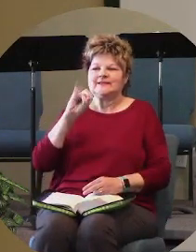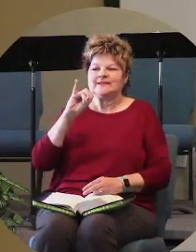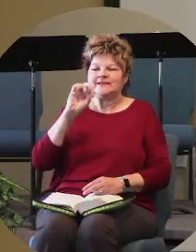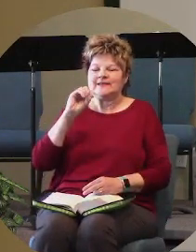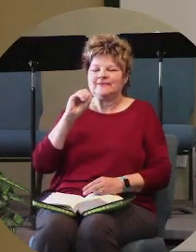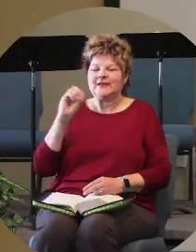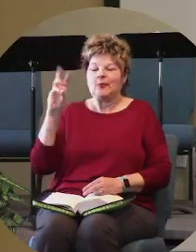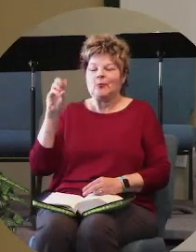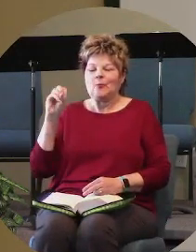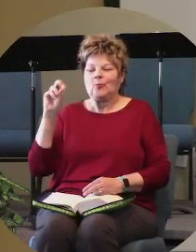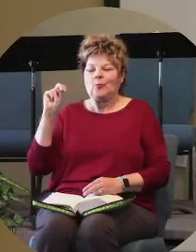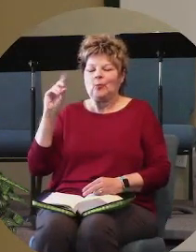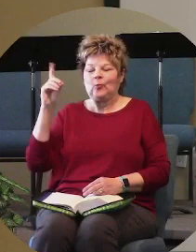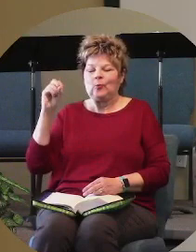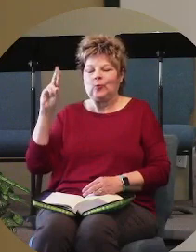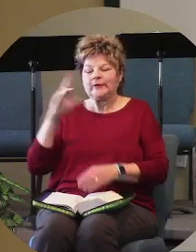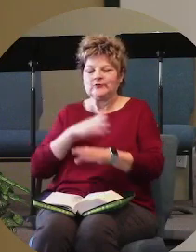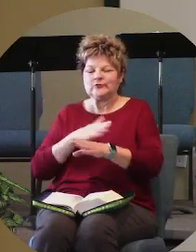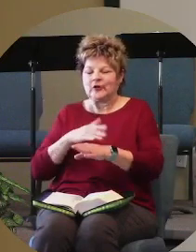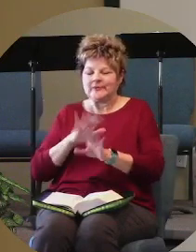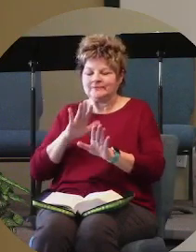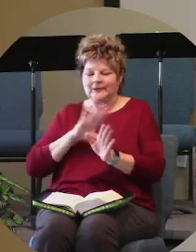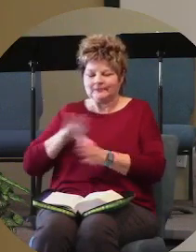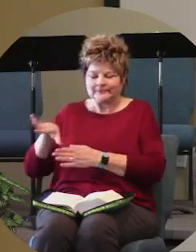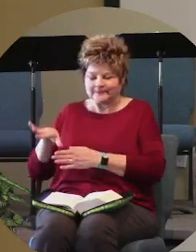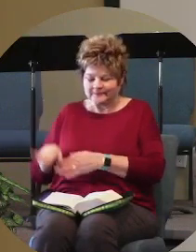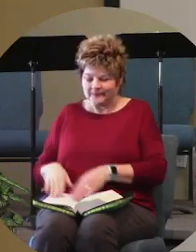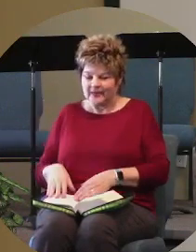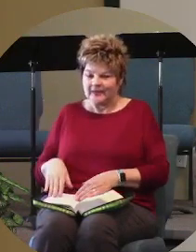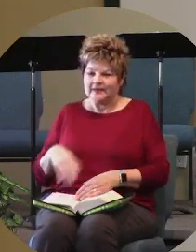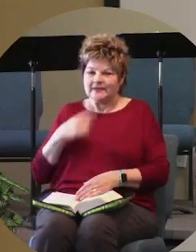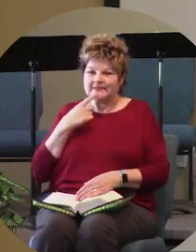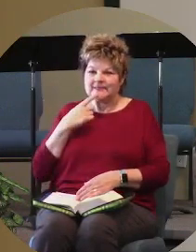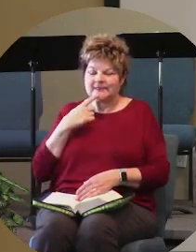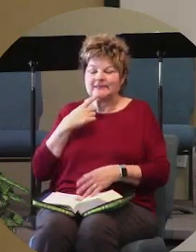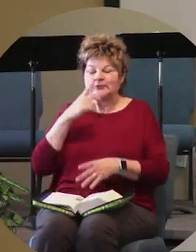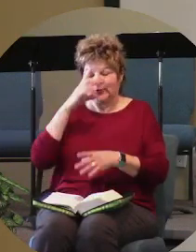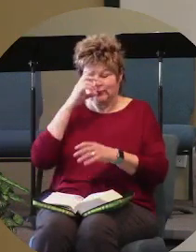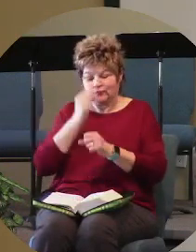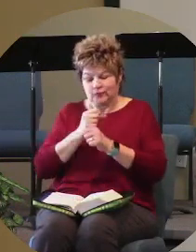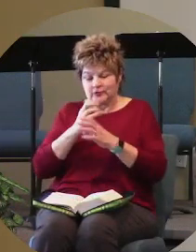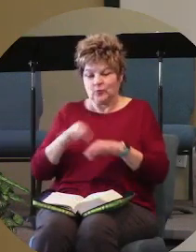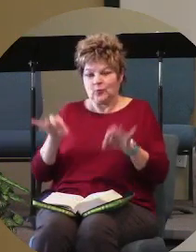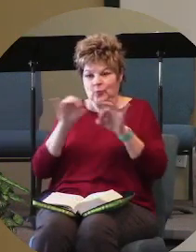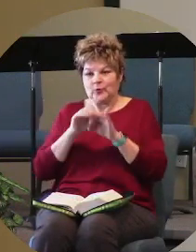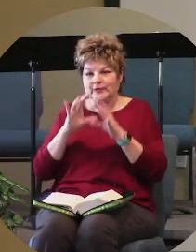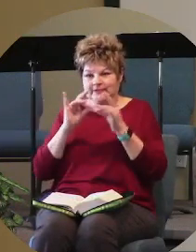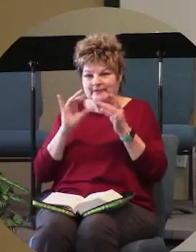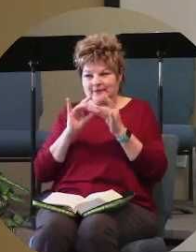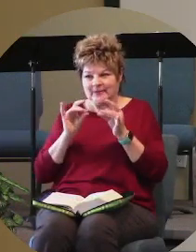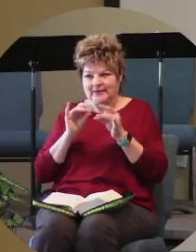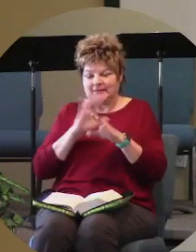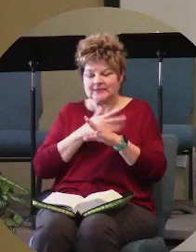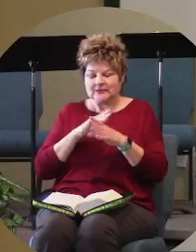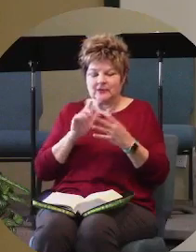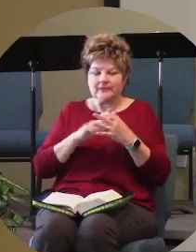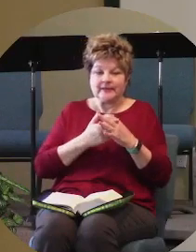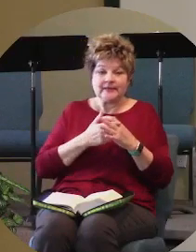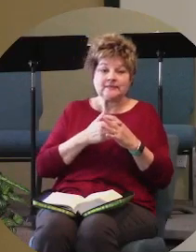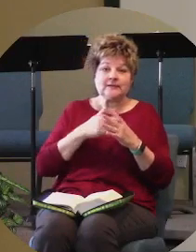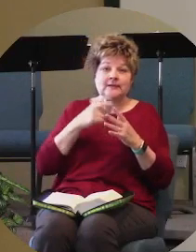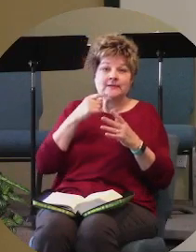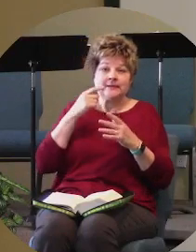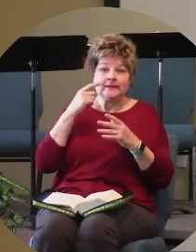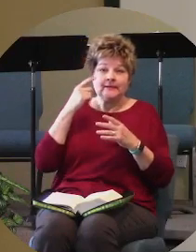appropriate. But Paul says this. He says, it is a trustworthy statement. And the song begins, for if we died with